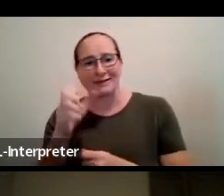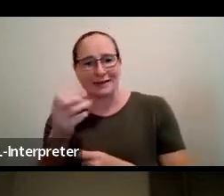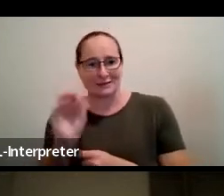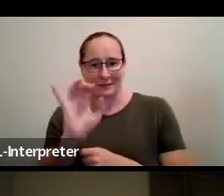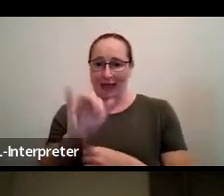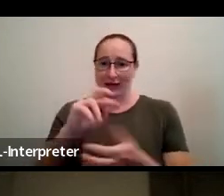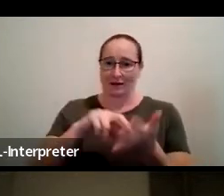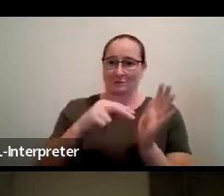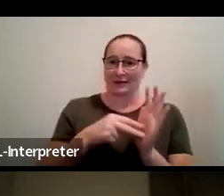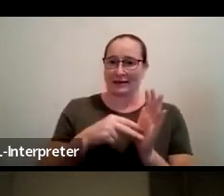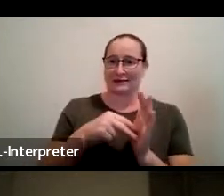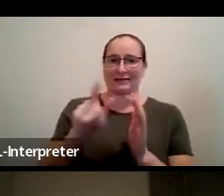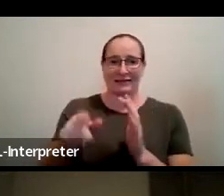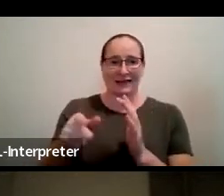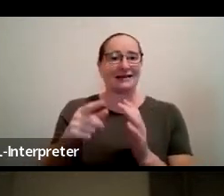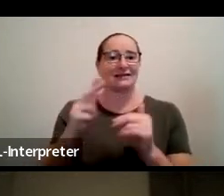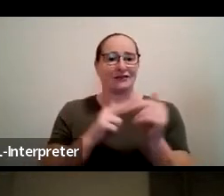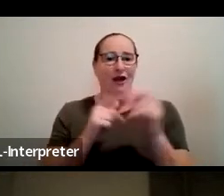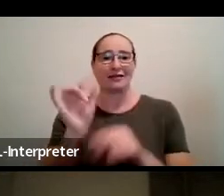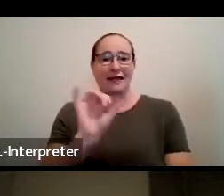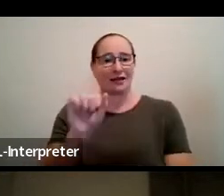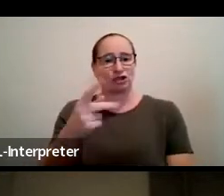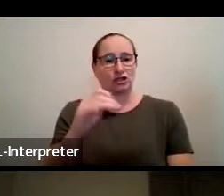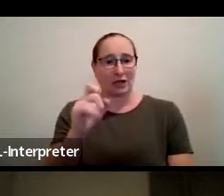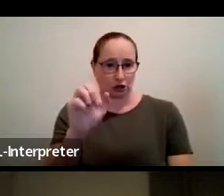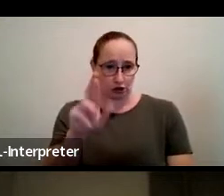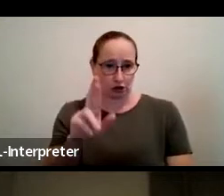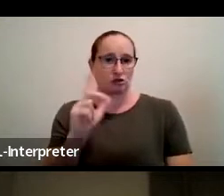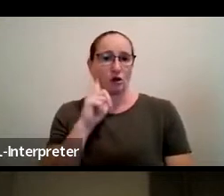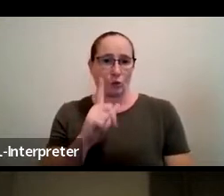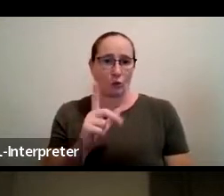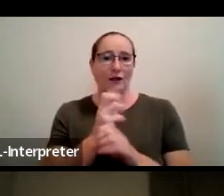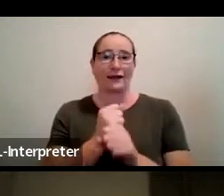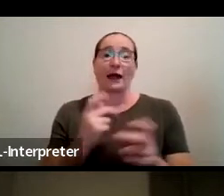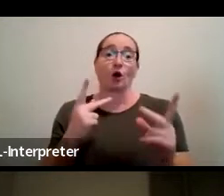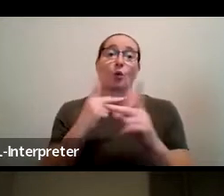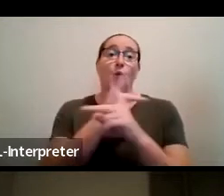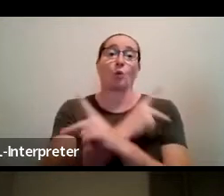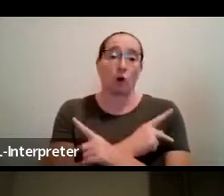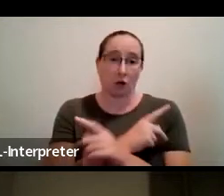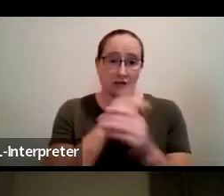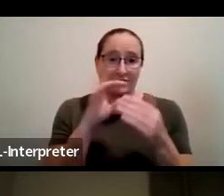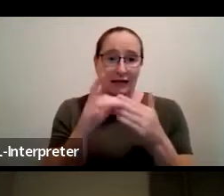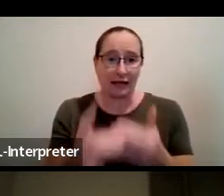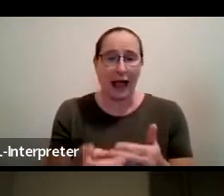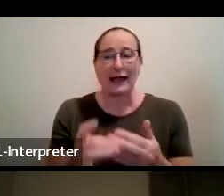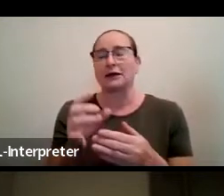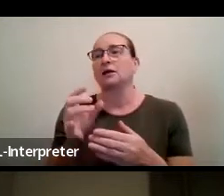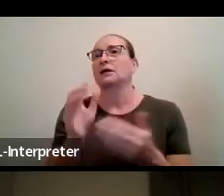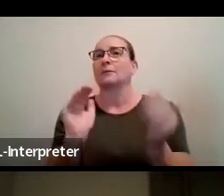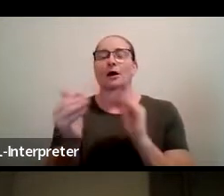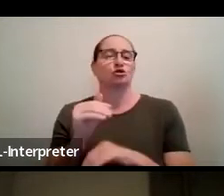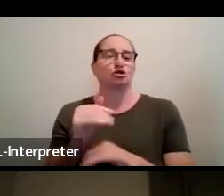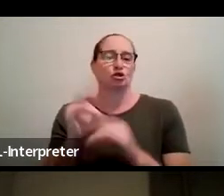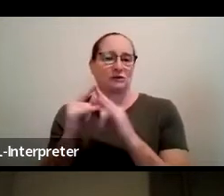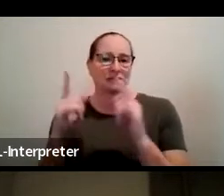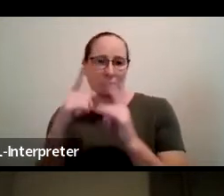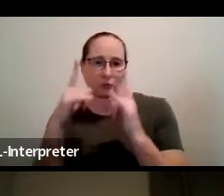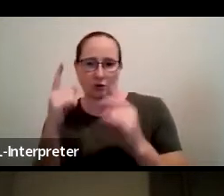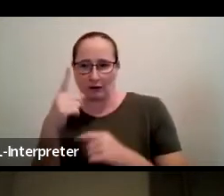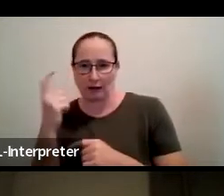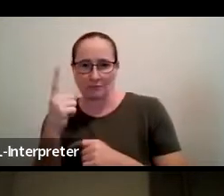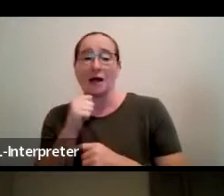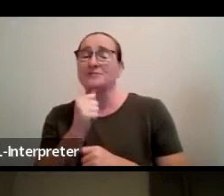that these like facilities such as shelters are going to get worse guidance than facilities such as summer camps. That's not a surprise. Again, I said I'm